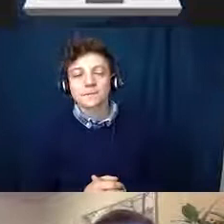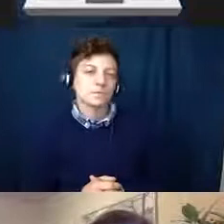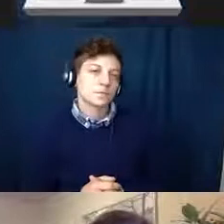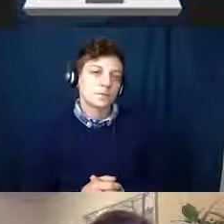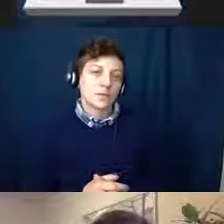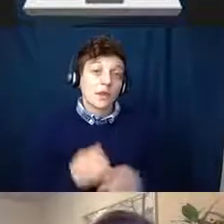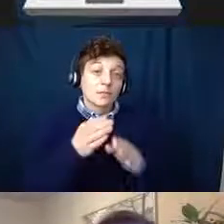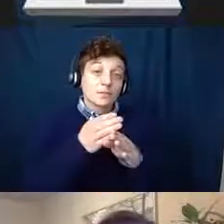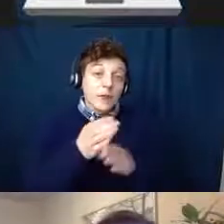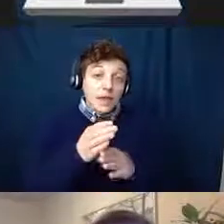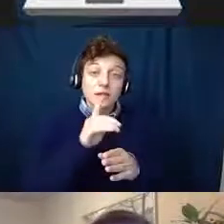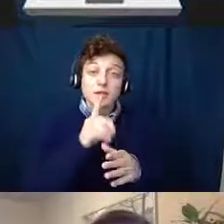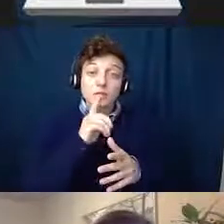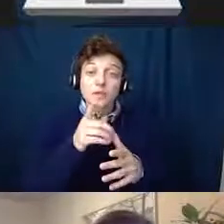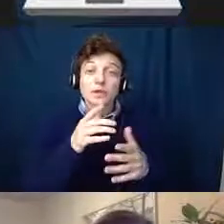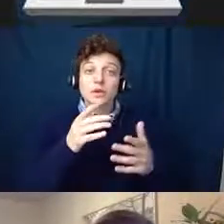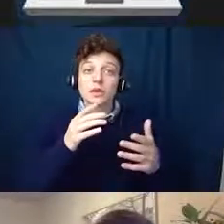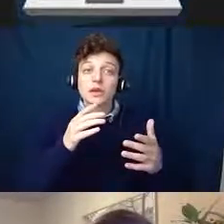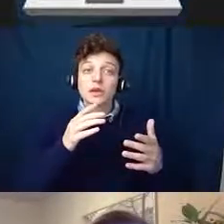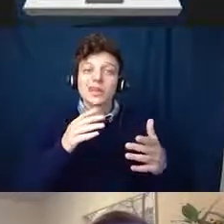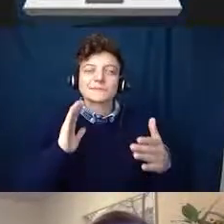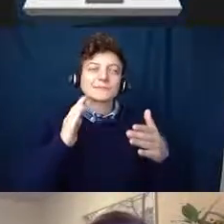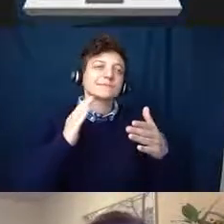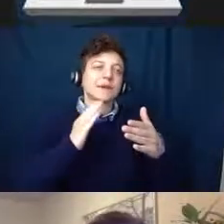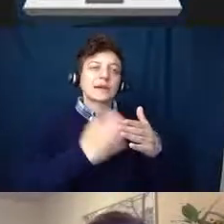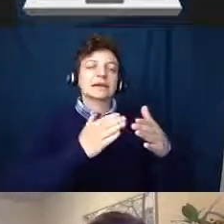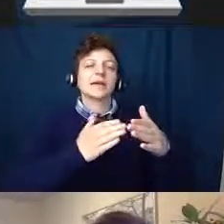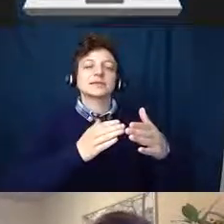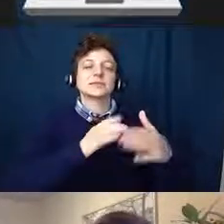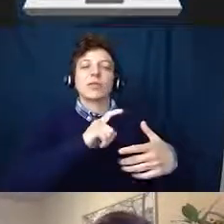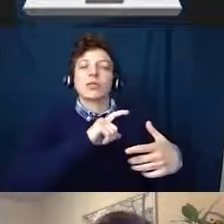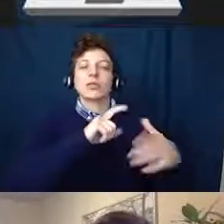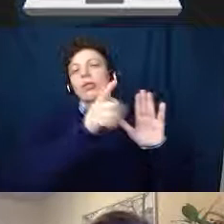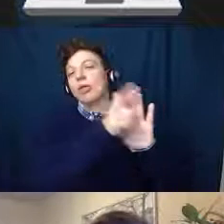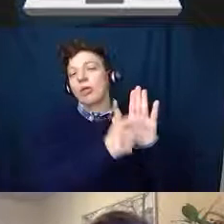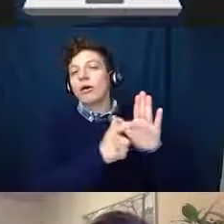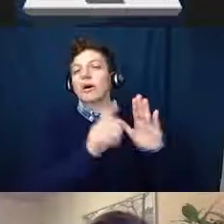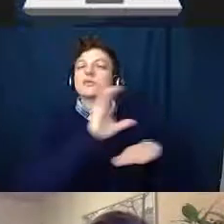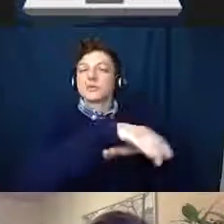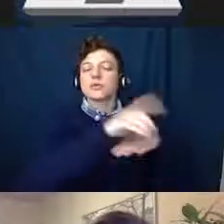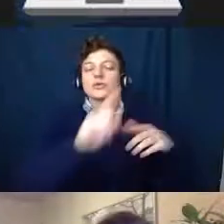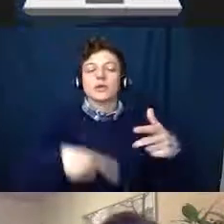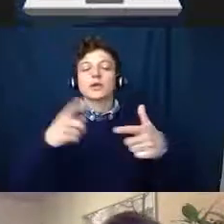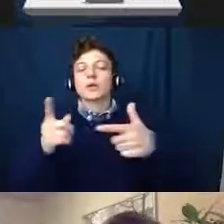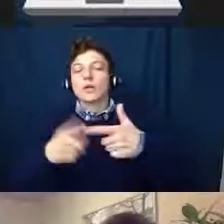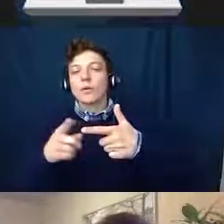really combating law enforcement or the prison industrial complex. We know these things are really propped up by